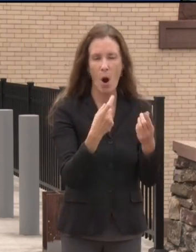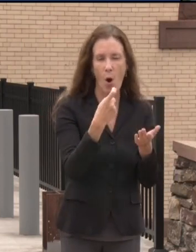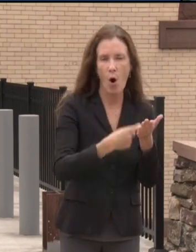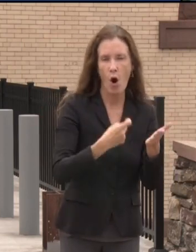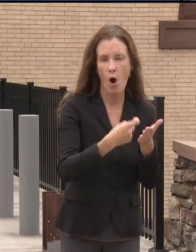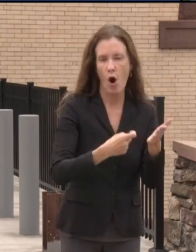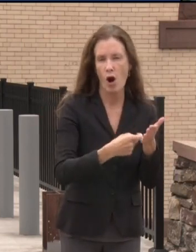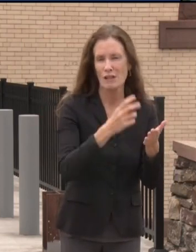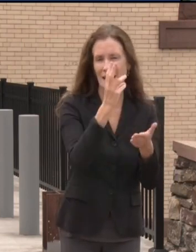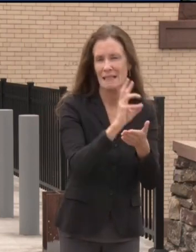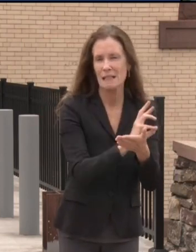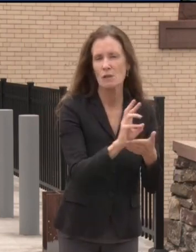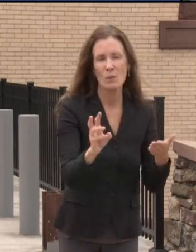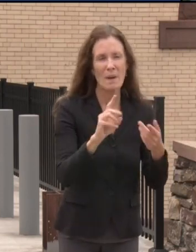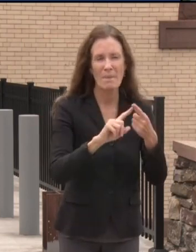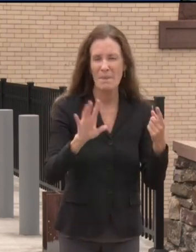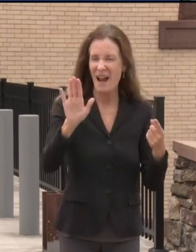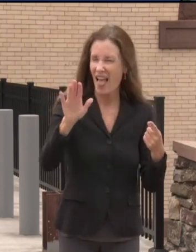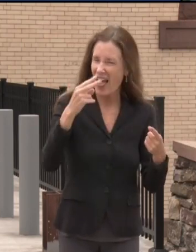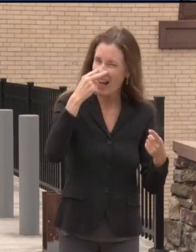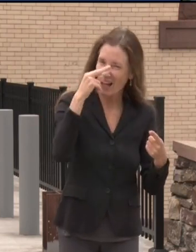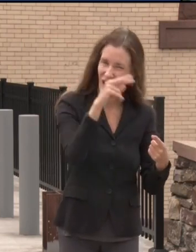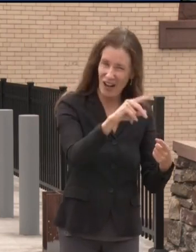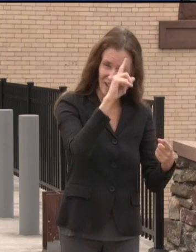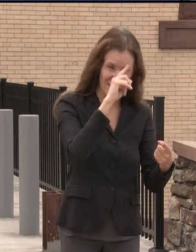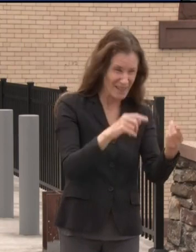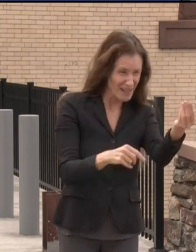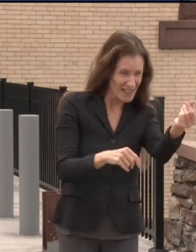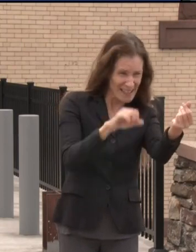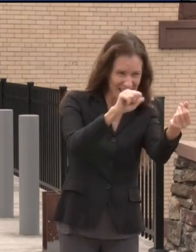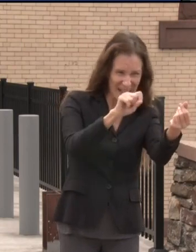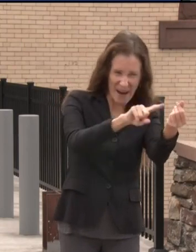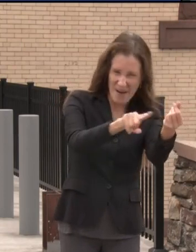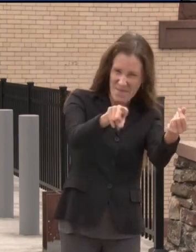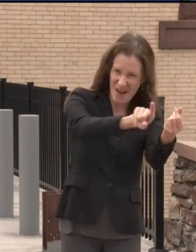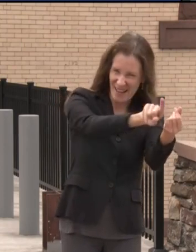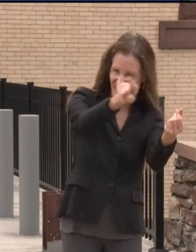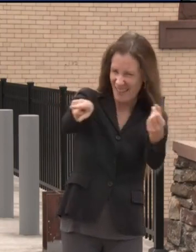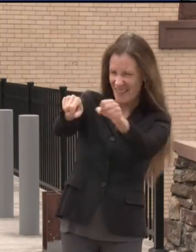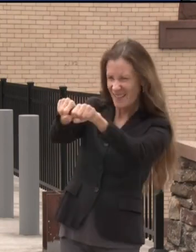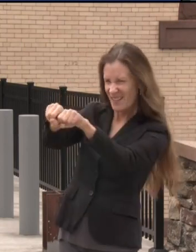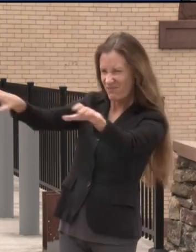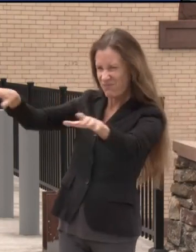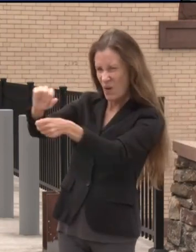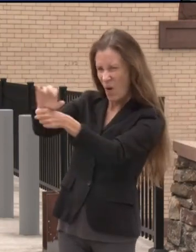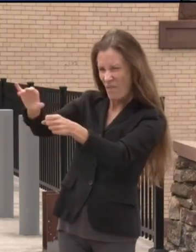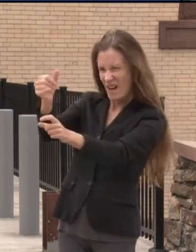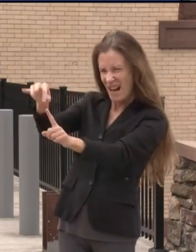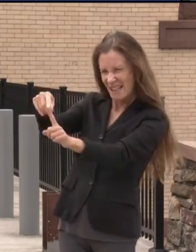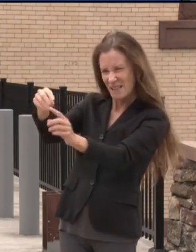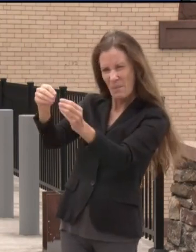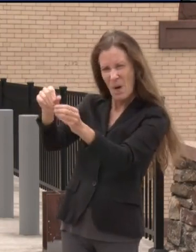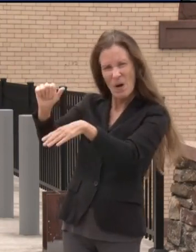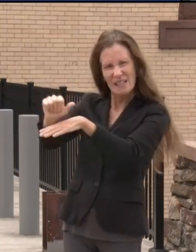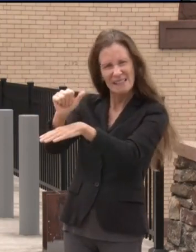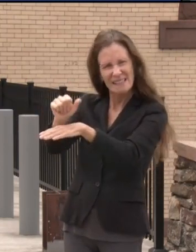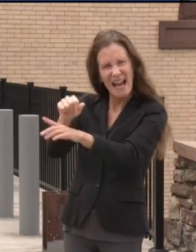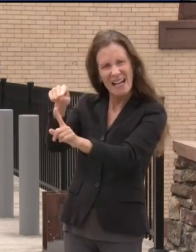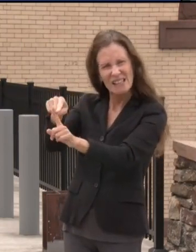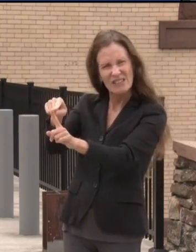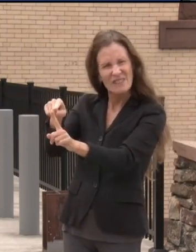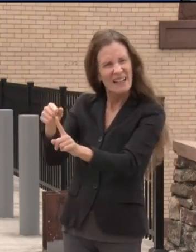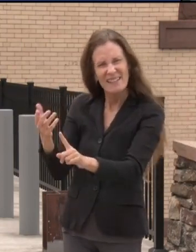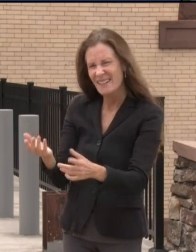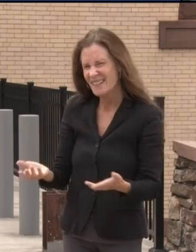people do they infect, especially when you have a contagious disease like this? But that aside, when somebody